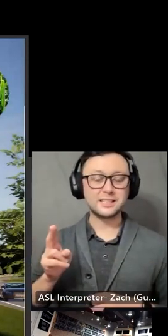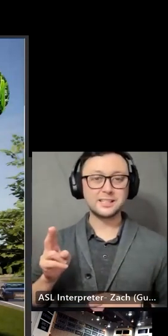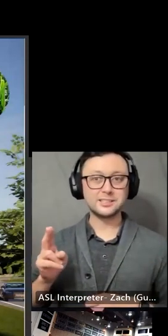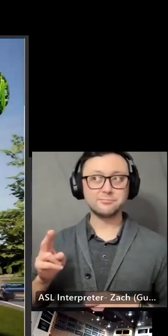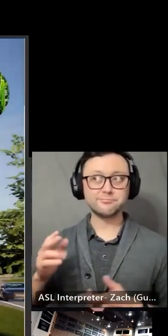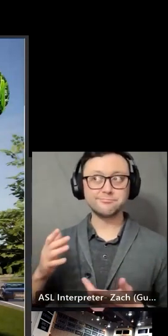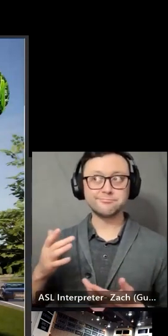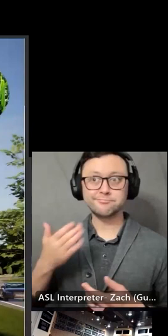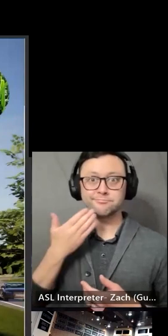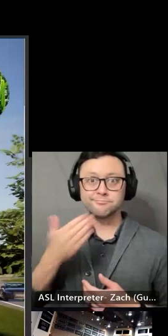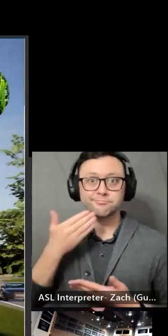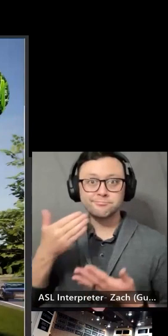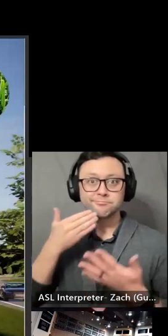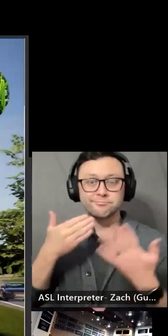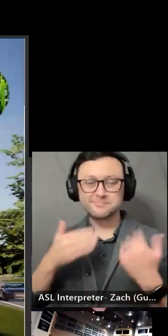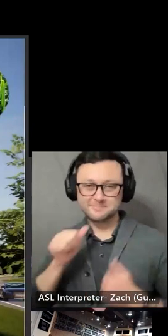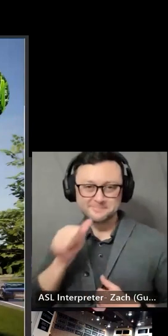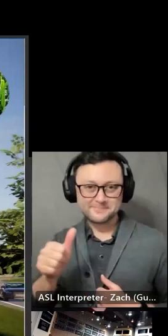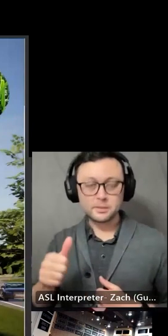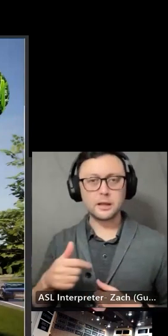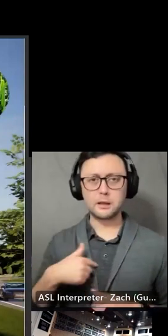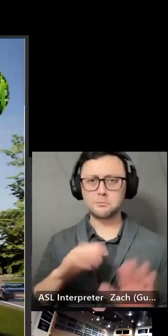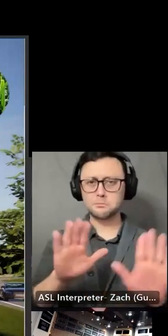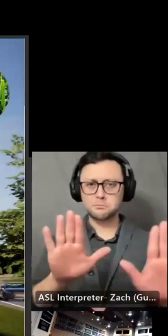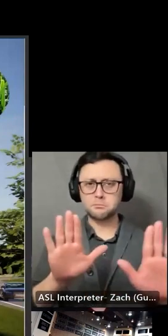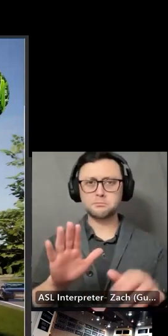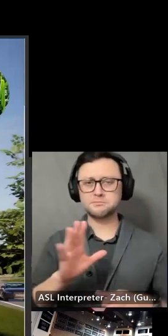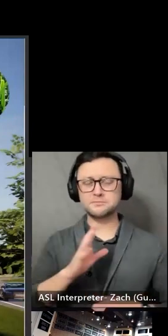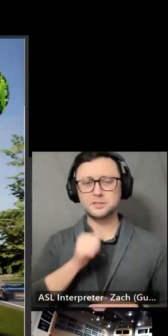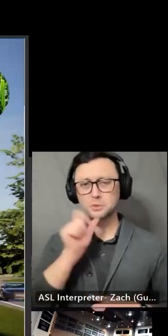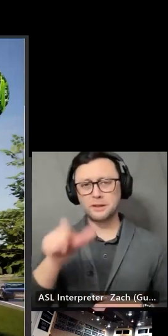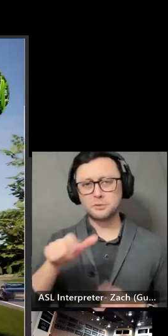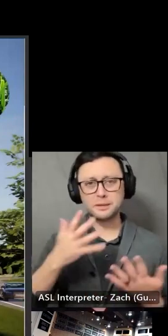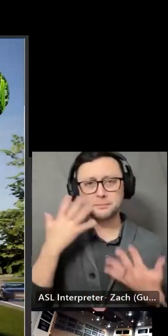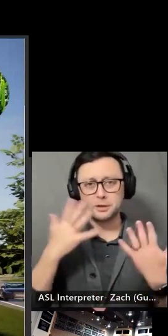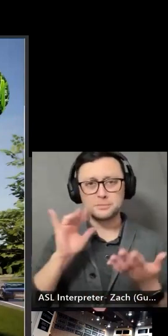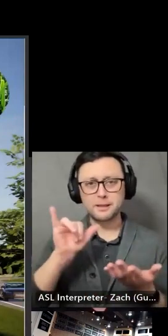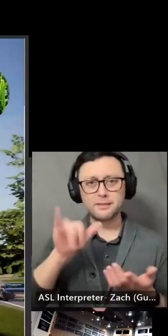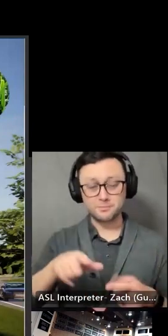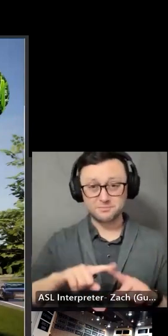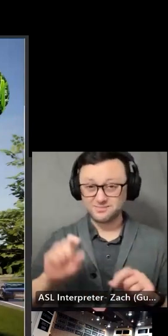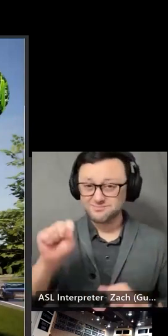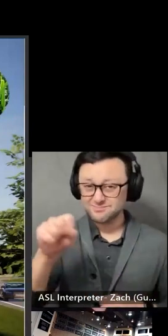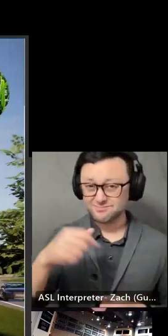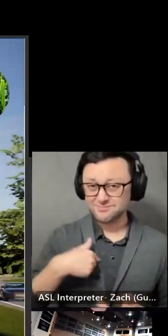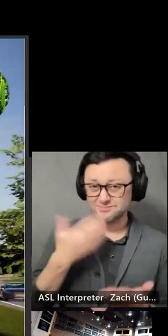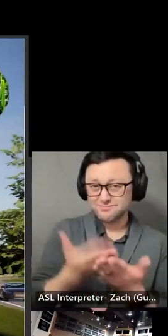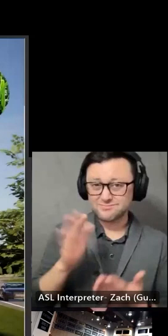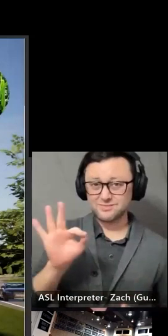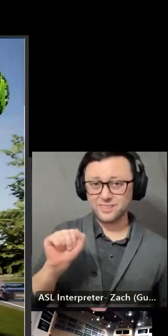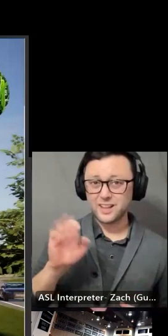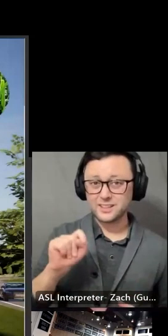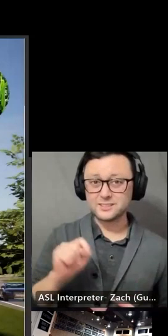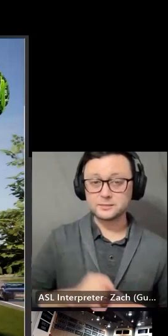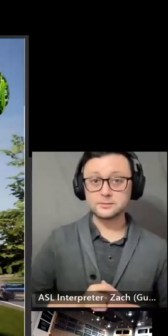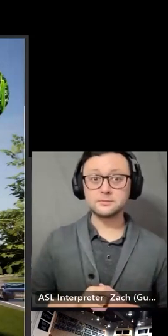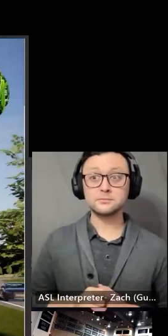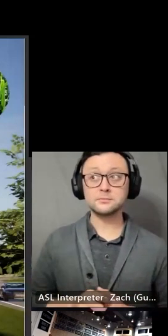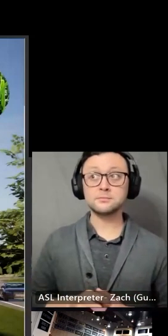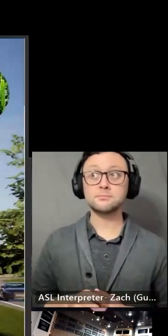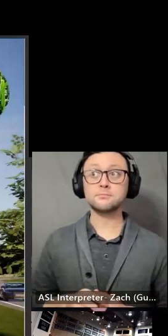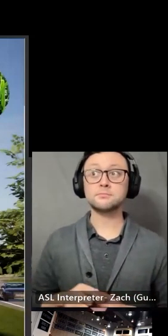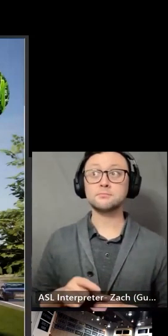saying anything to embarrass you all, because I don't think you should be embarrassed by it, but it's the facts. You've had situations where you've